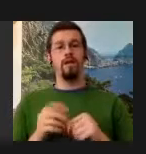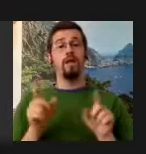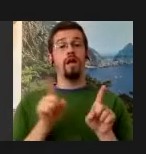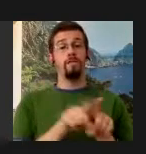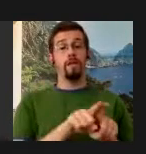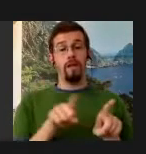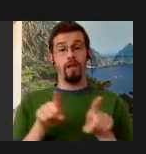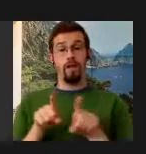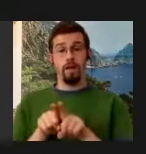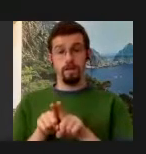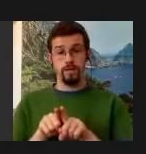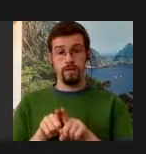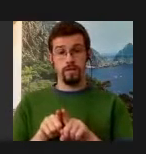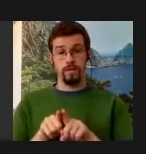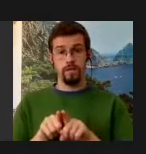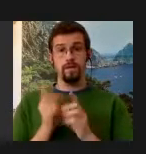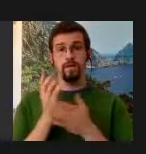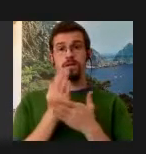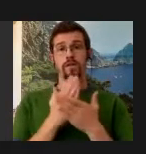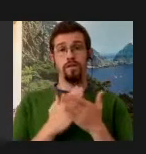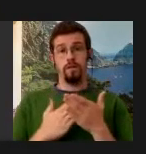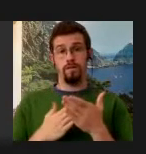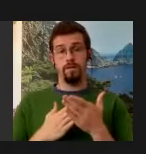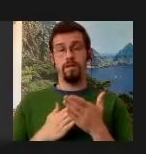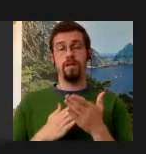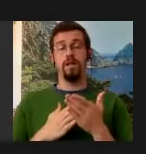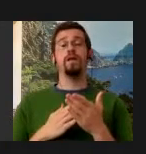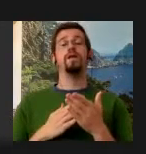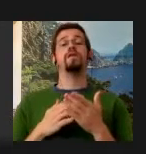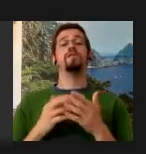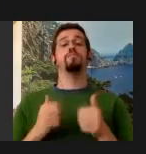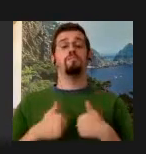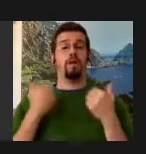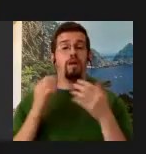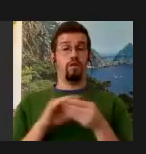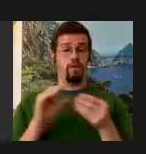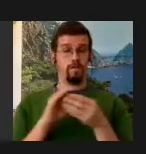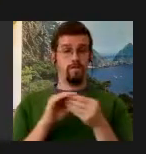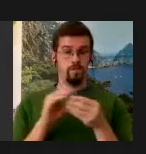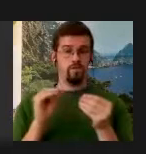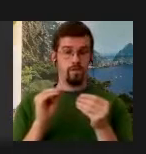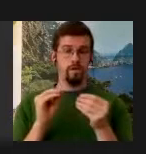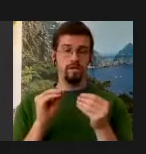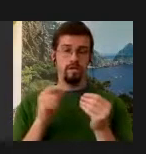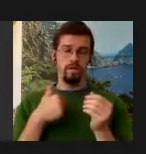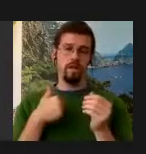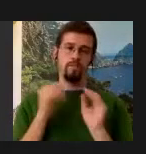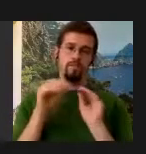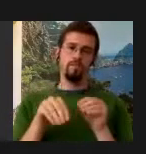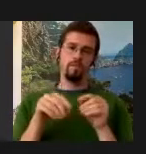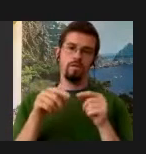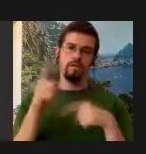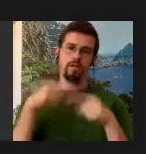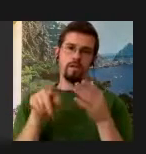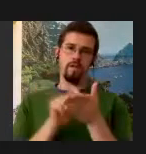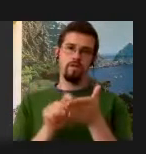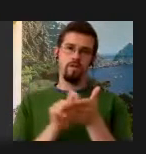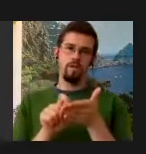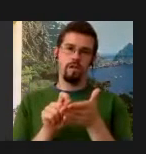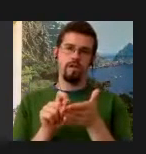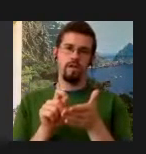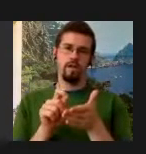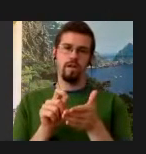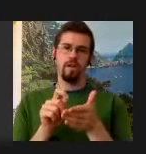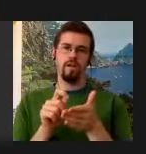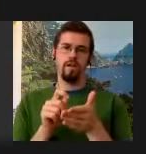also some biographies I translated into sign writing. There is Luke Gospel,